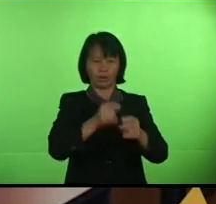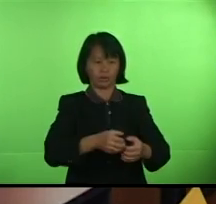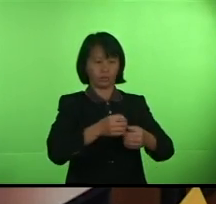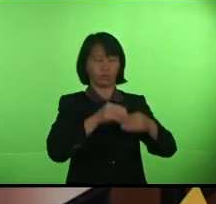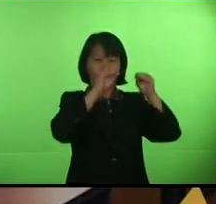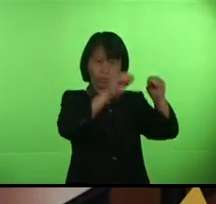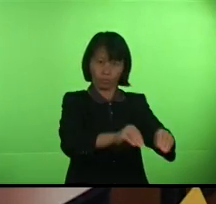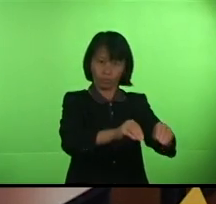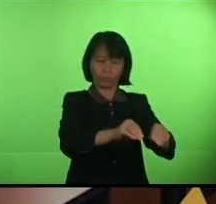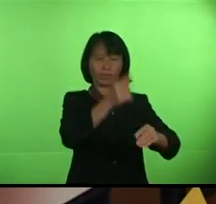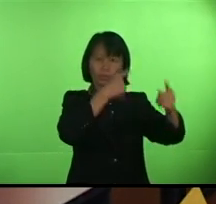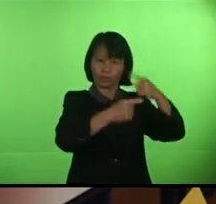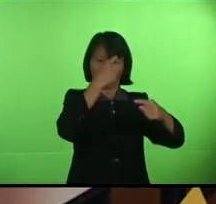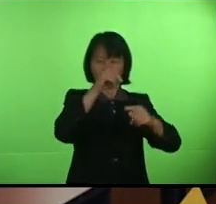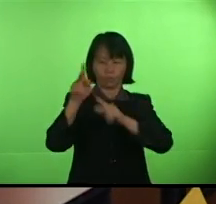to understand.